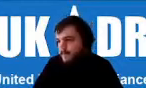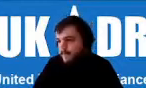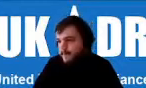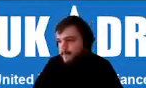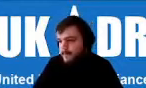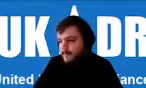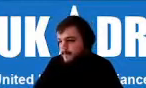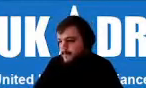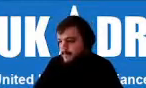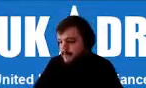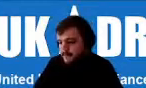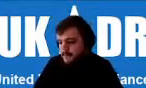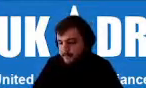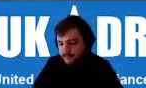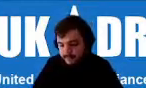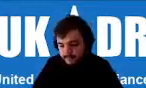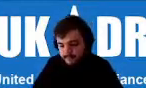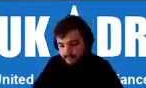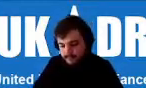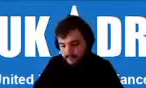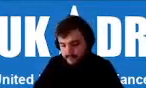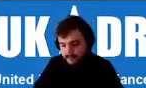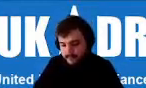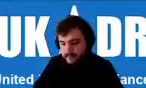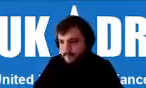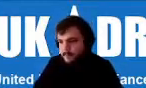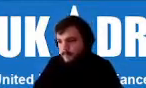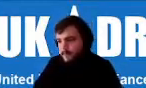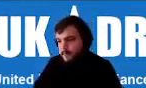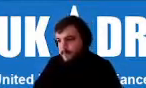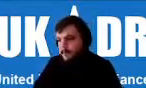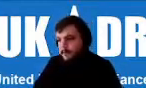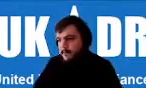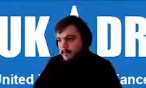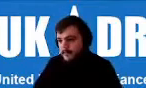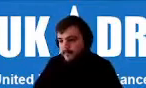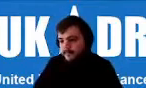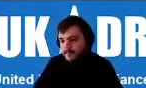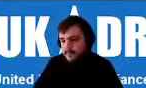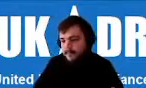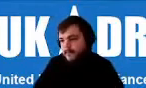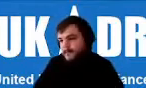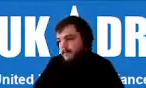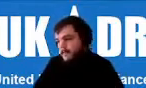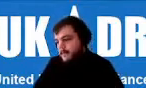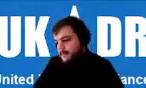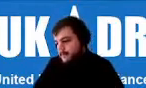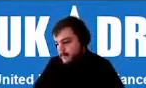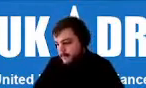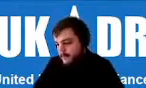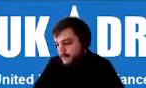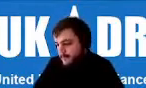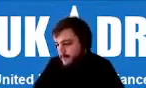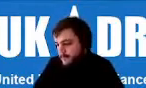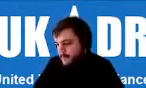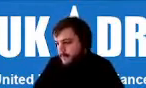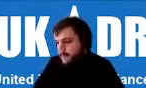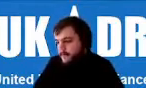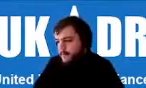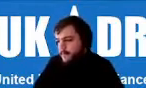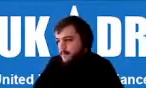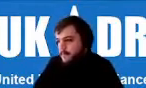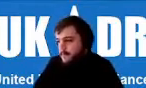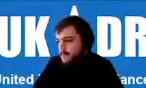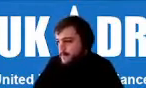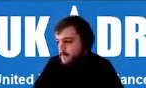lot. It took a mere 3 days to do that switch. So I turn on the television at night